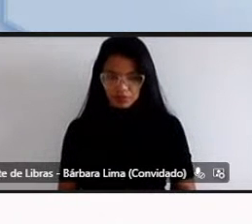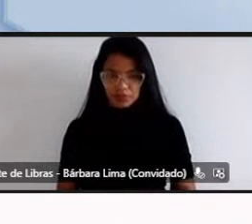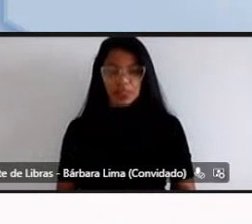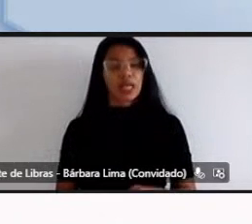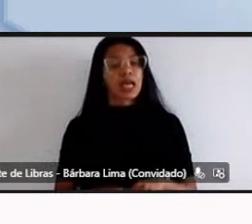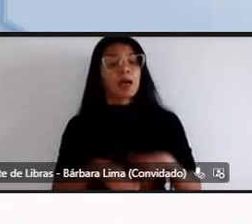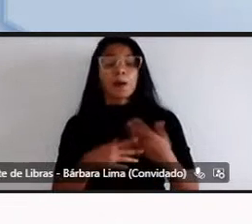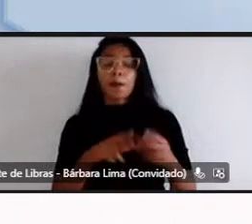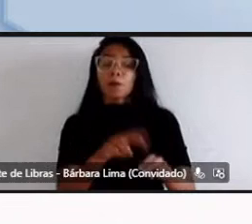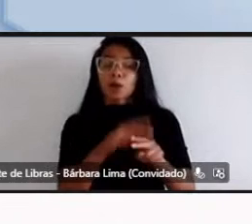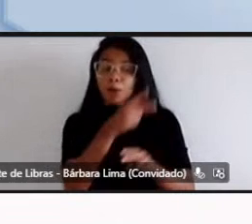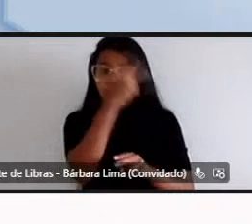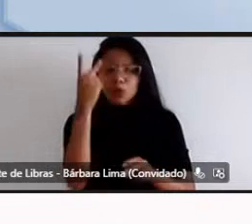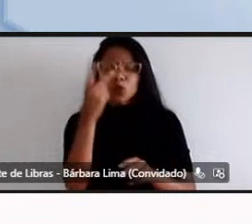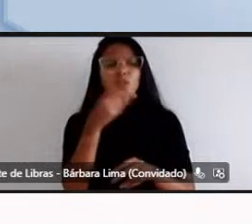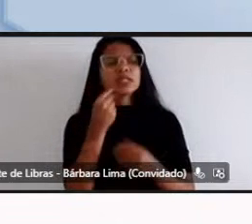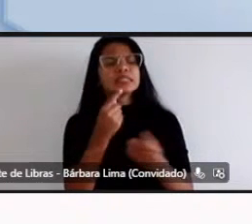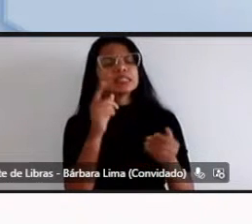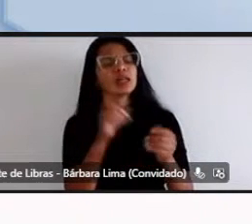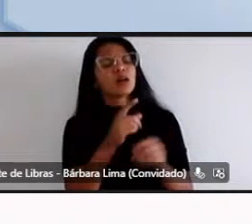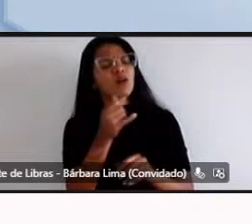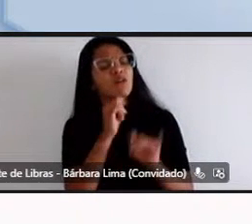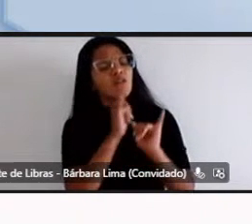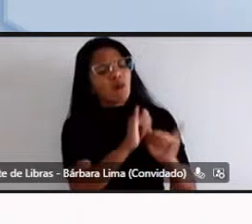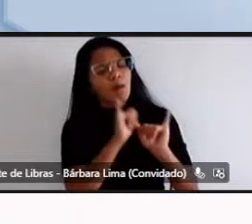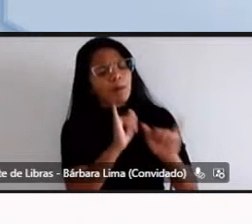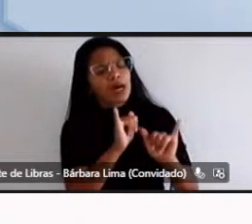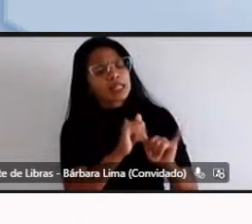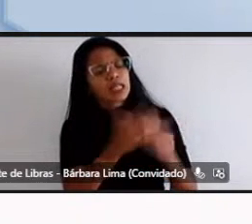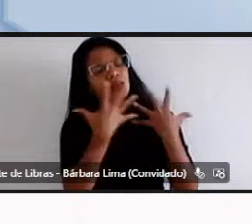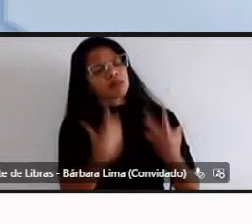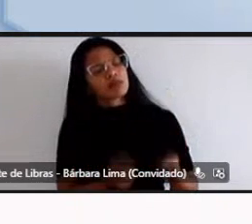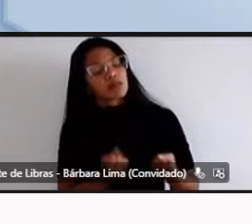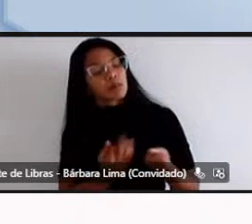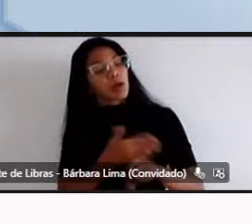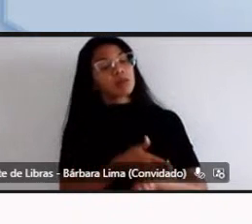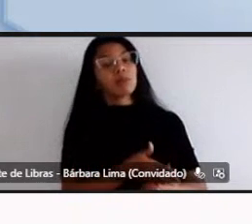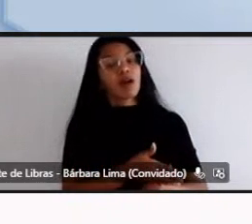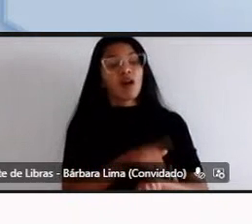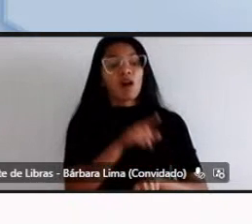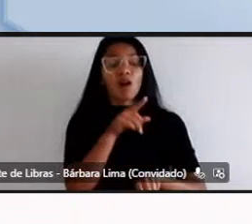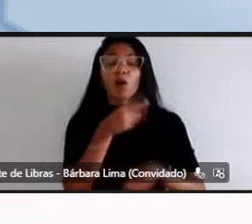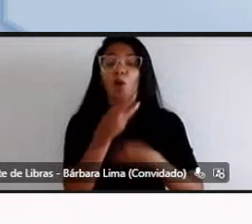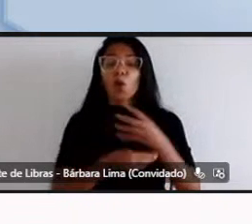são contatadas e aceitam participar, então você prepara